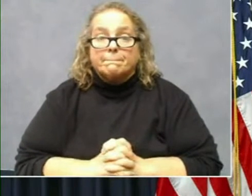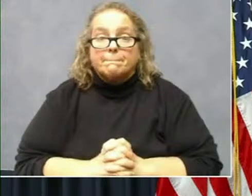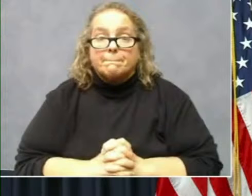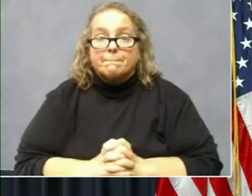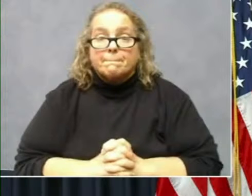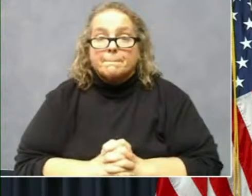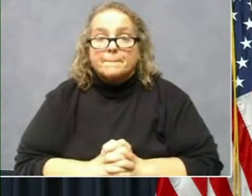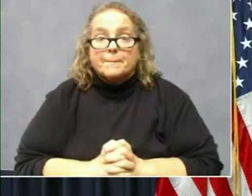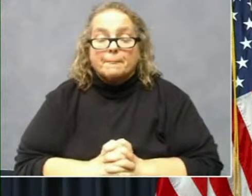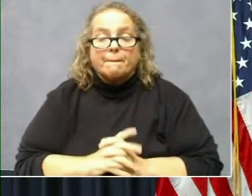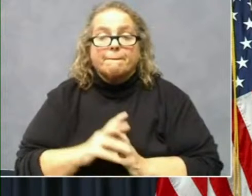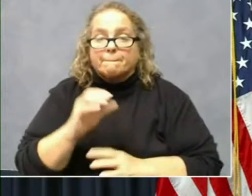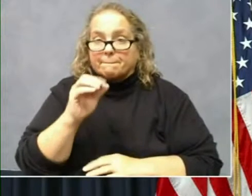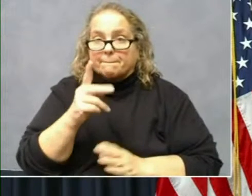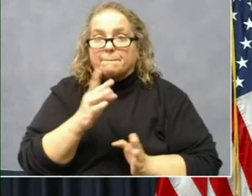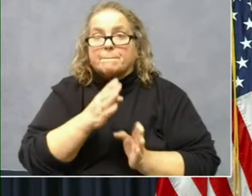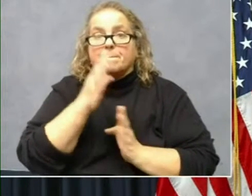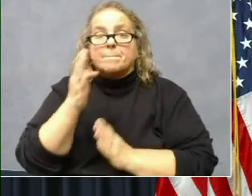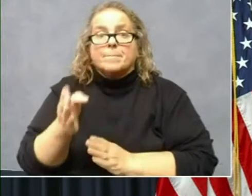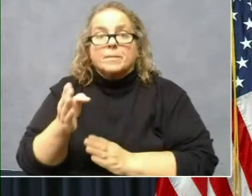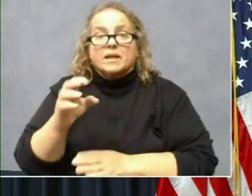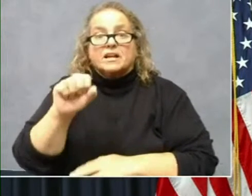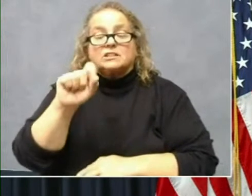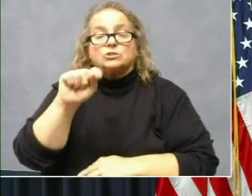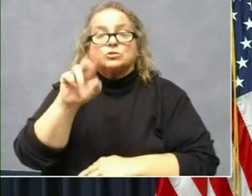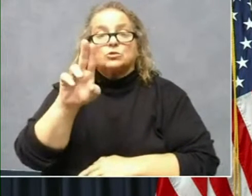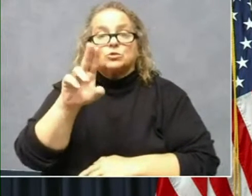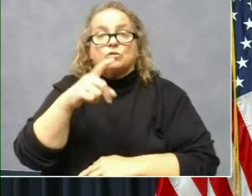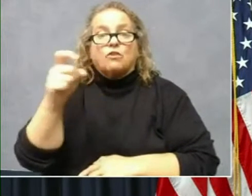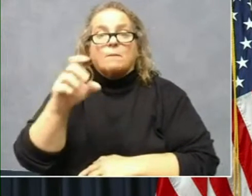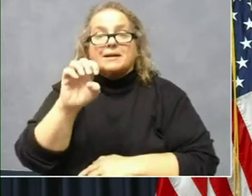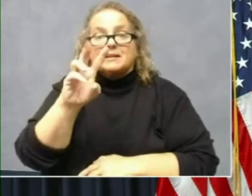All right, let's move on to Stu Johnson from WEKU.